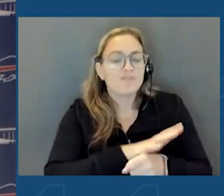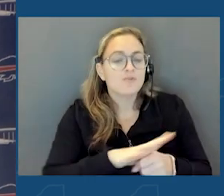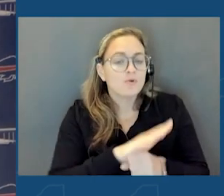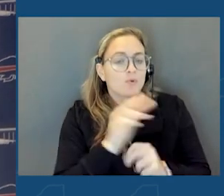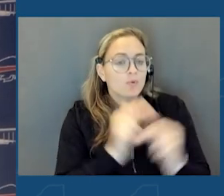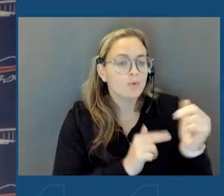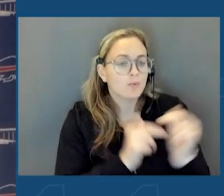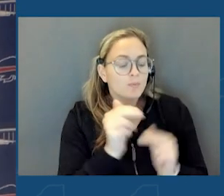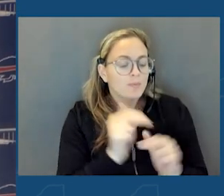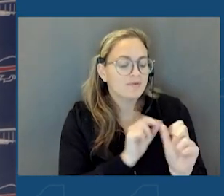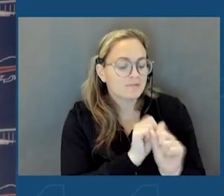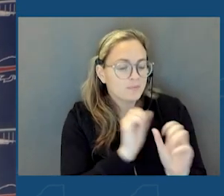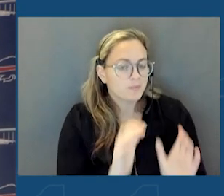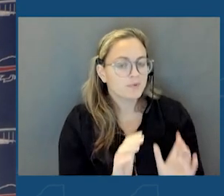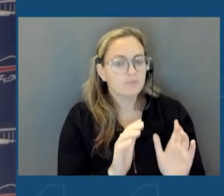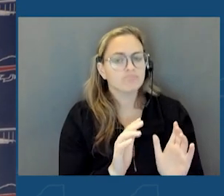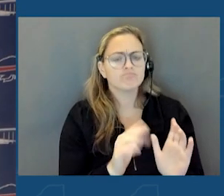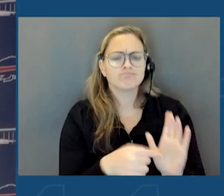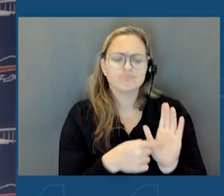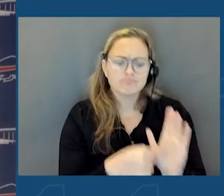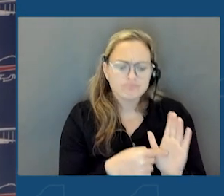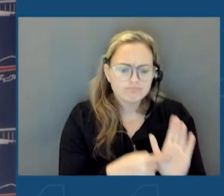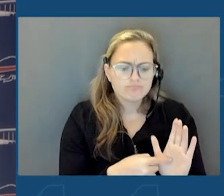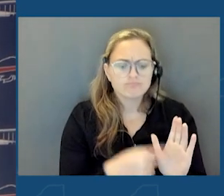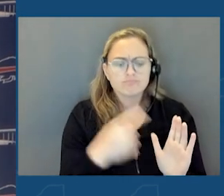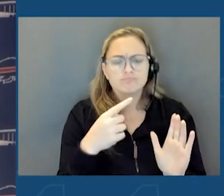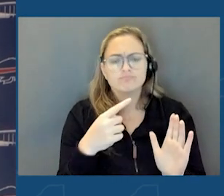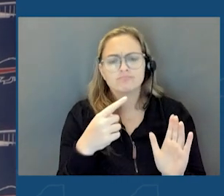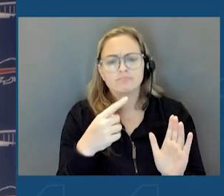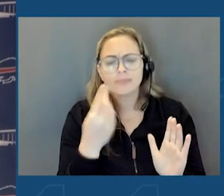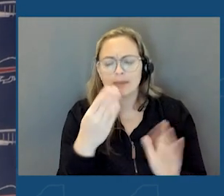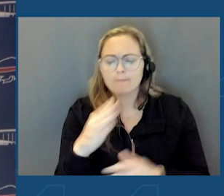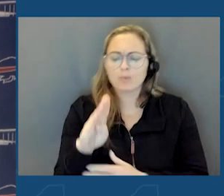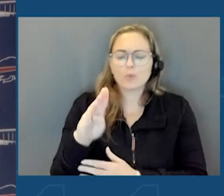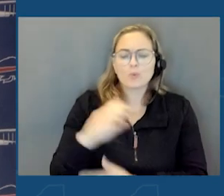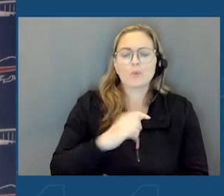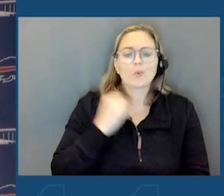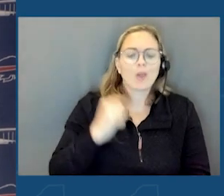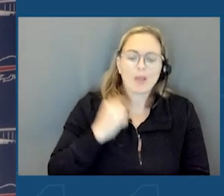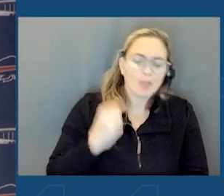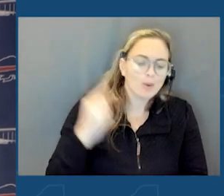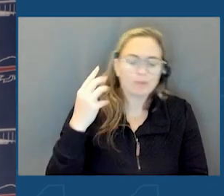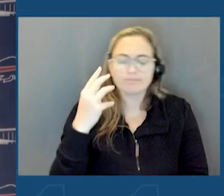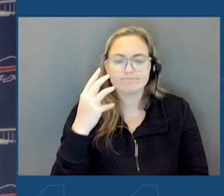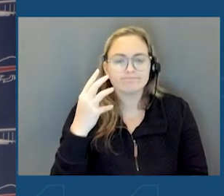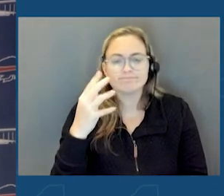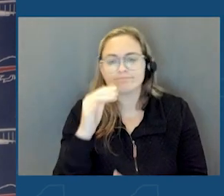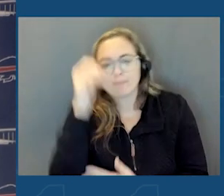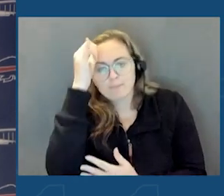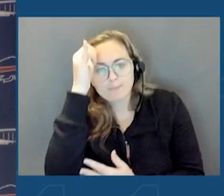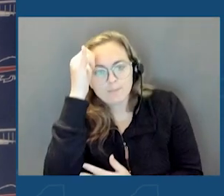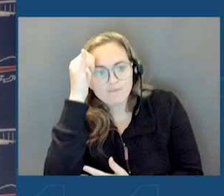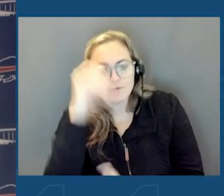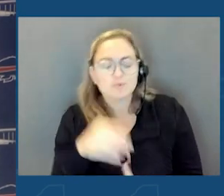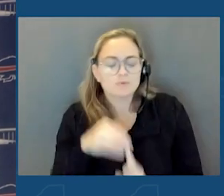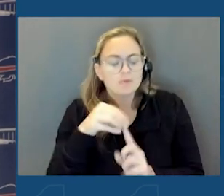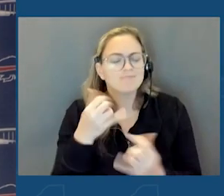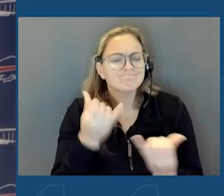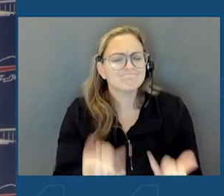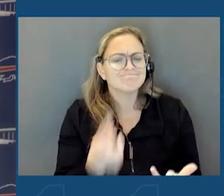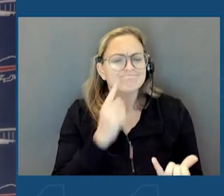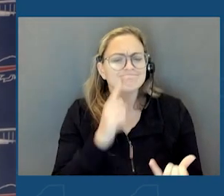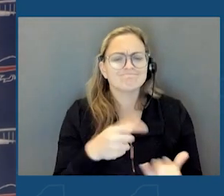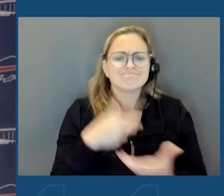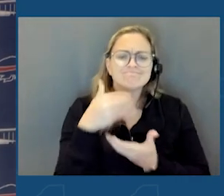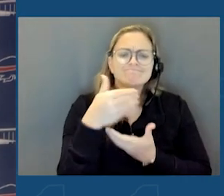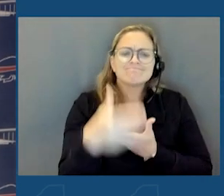To those who exemplify the blue-collar Buffalo spirit like no others, You will now write the next chapter and